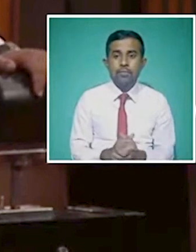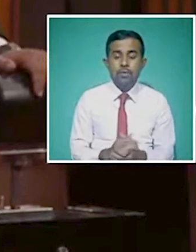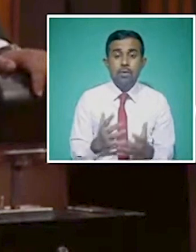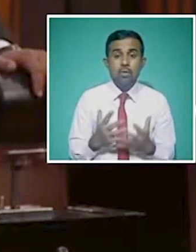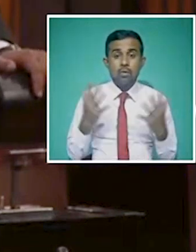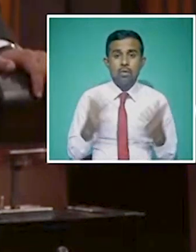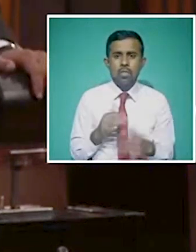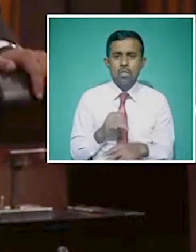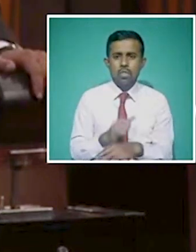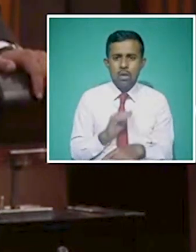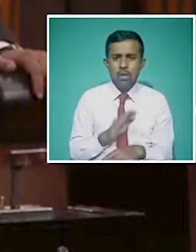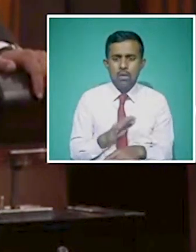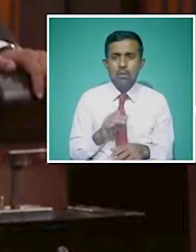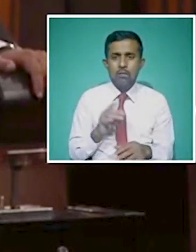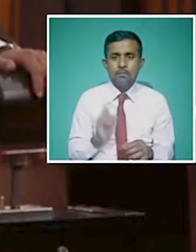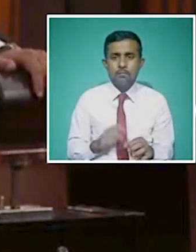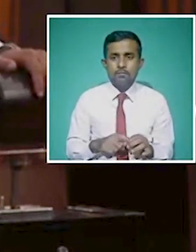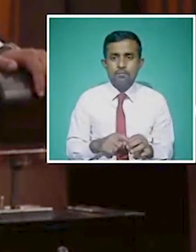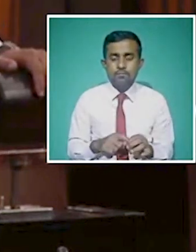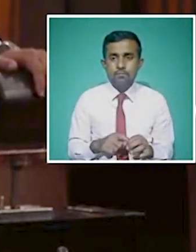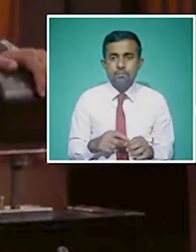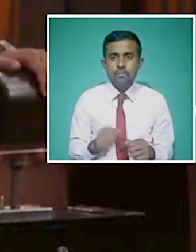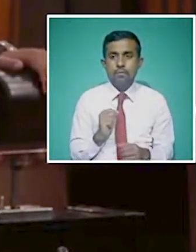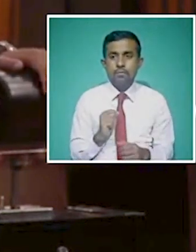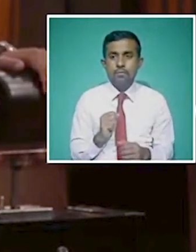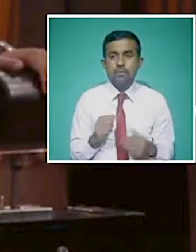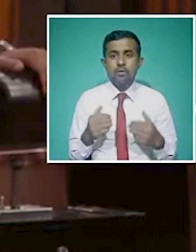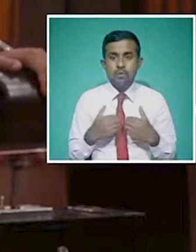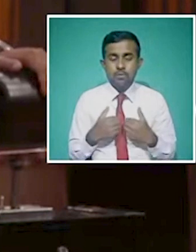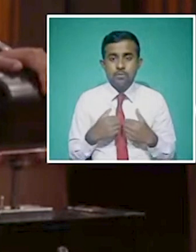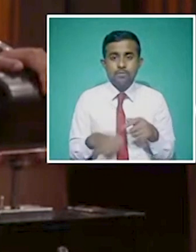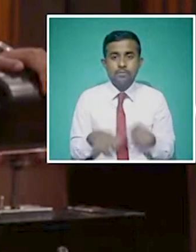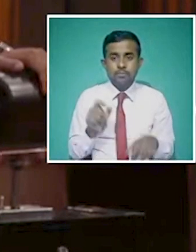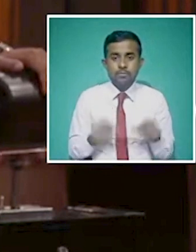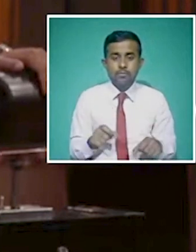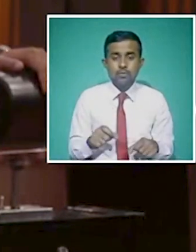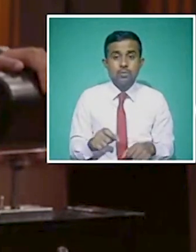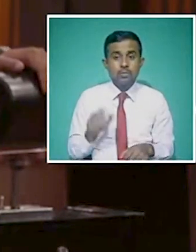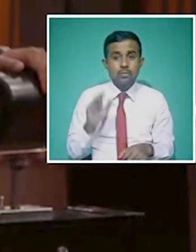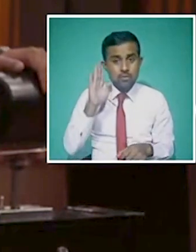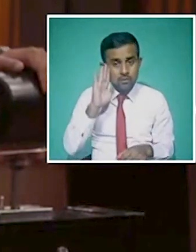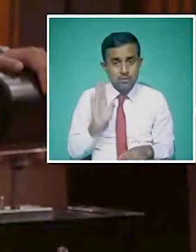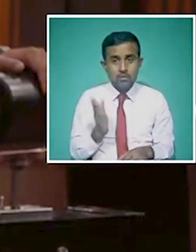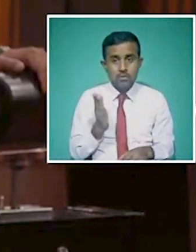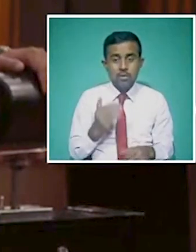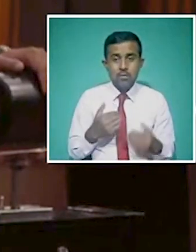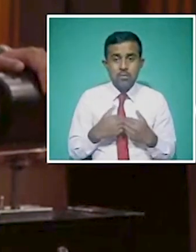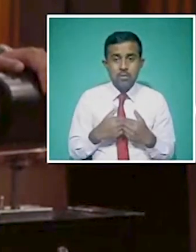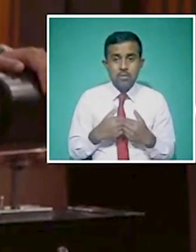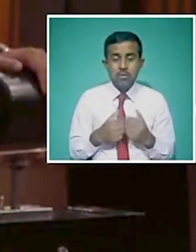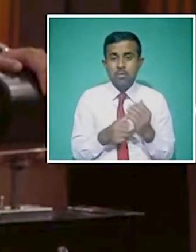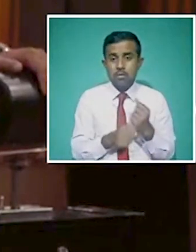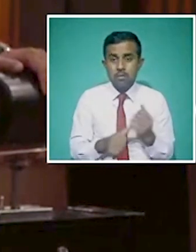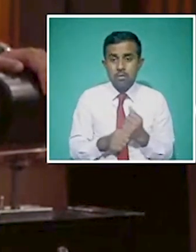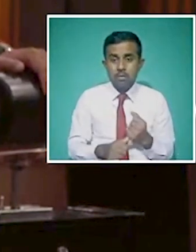I was exercising the sovereignty of our people within this house, in this assembly, the sovereignty of the people of this country.